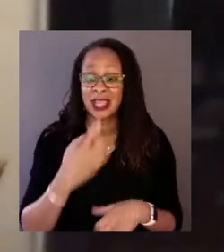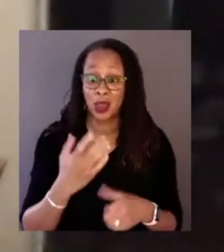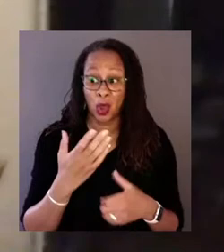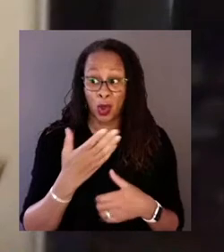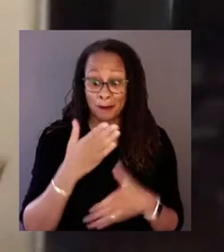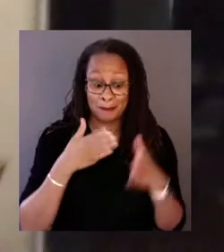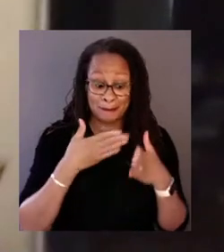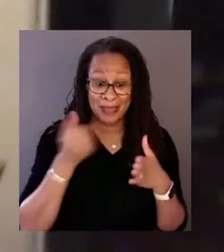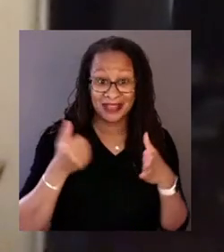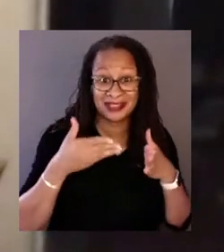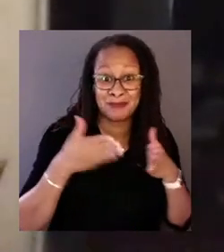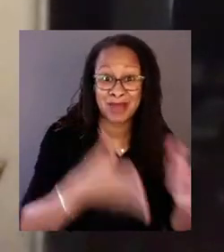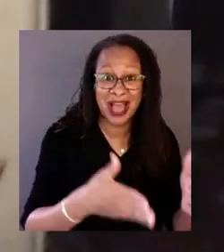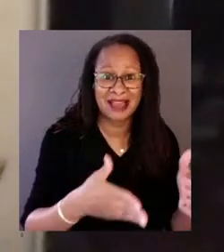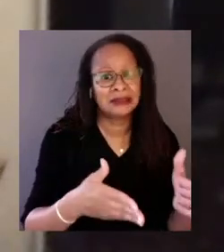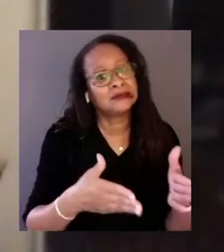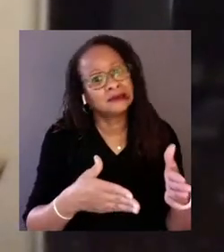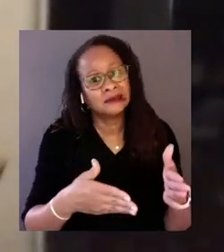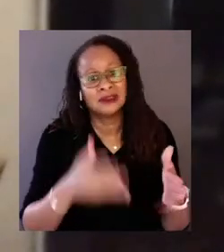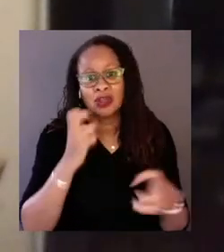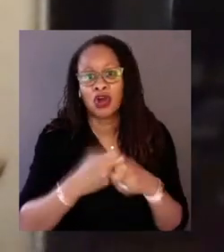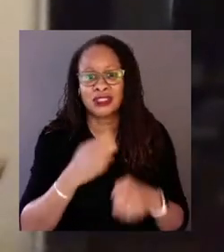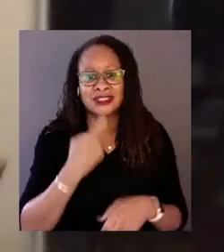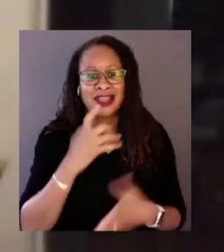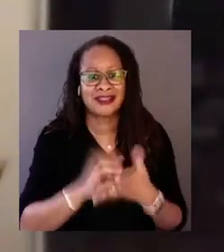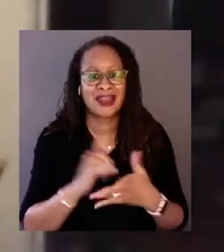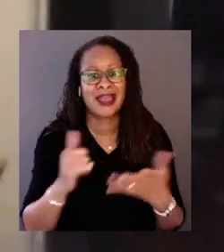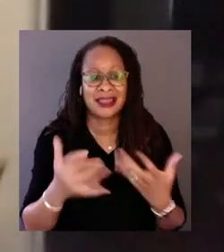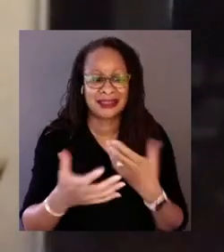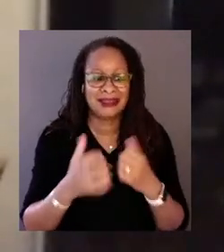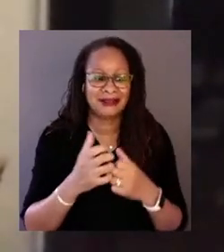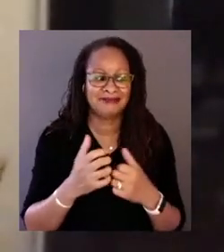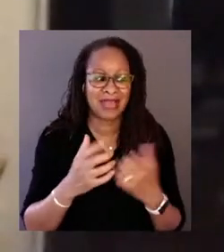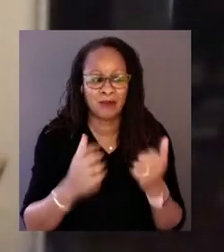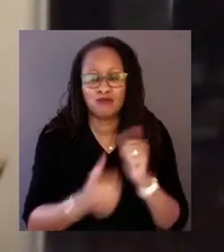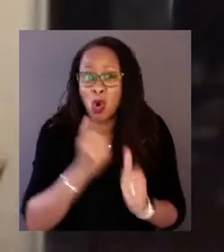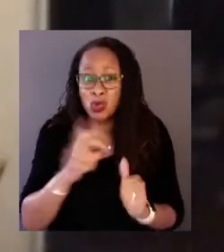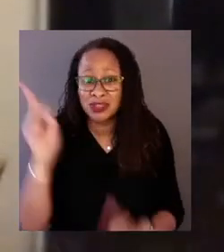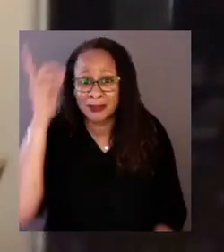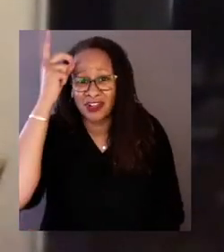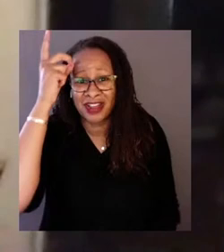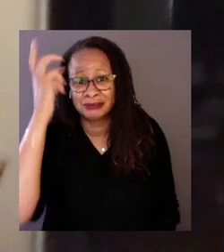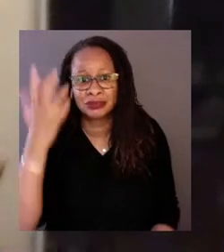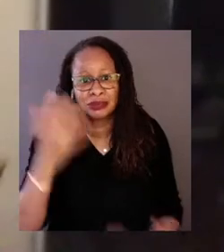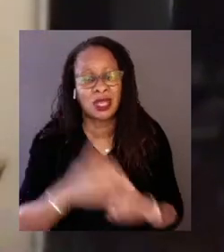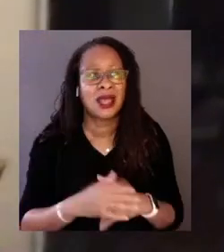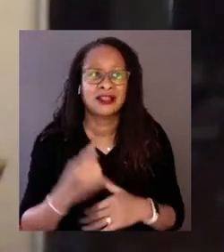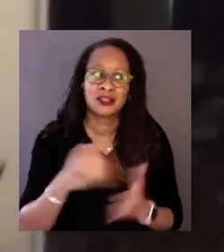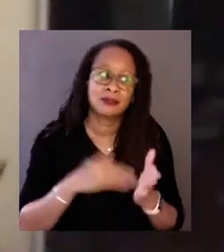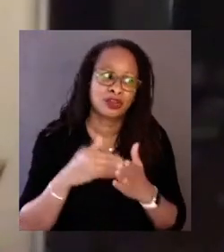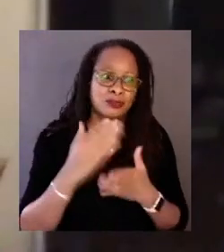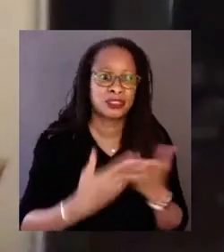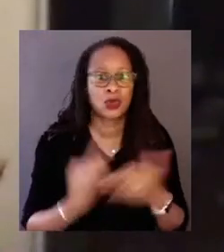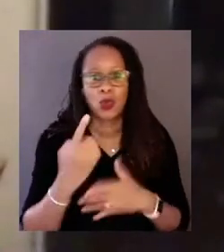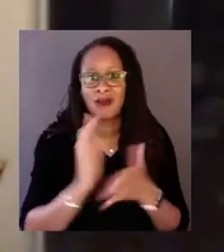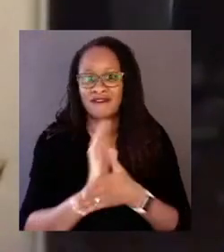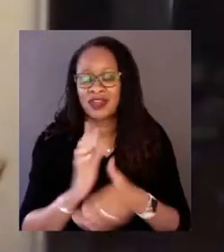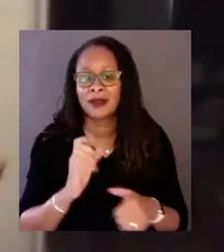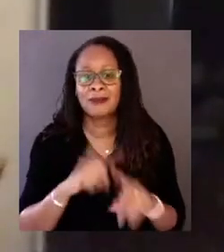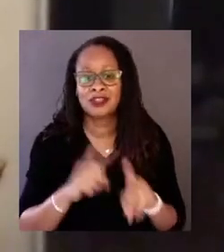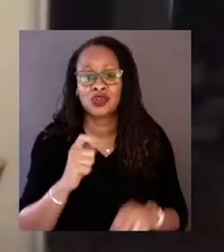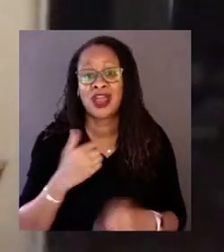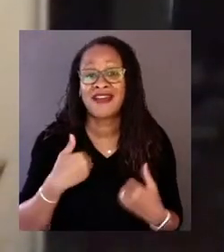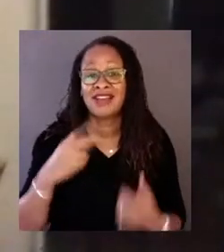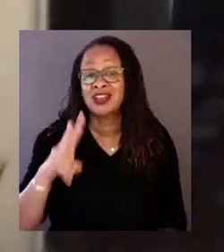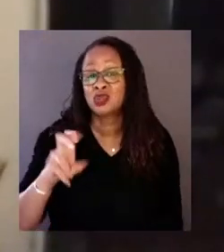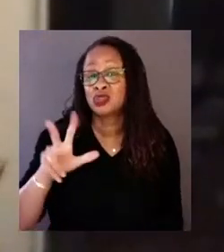more democratic and get all the films covered, because, you know, there's a million pieces on one film, but then, you know, you have 238 films. It's